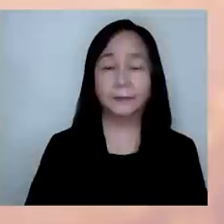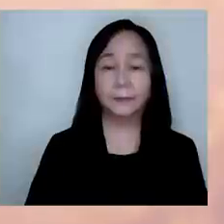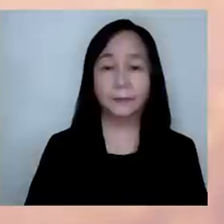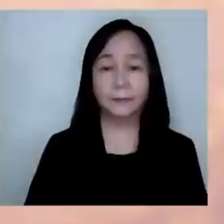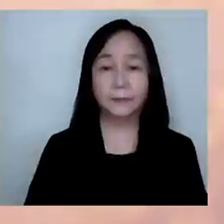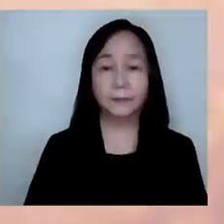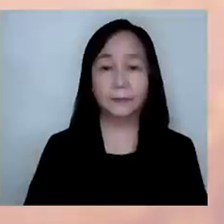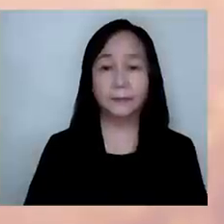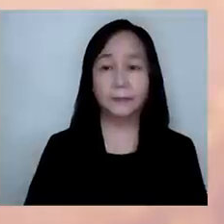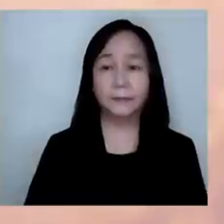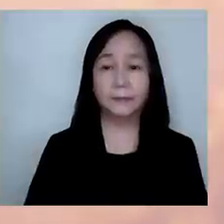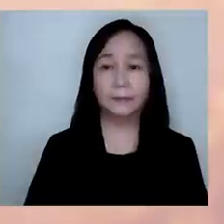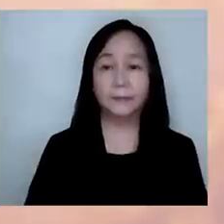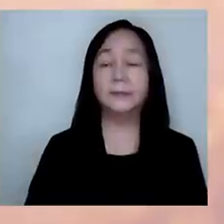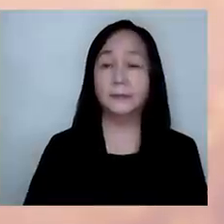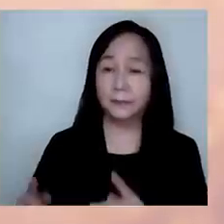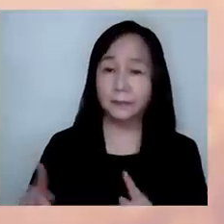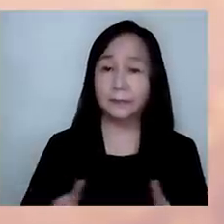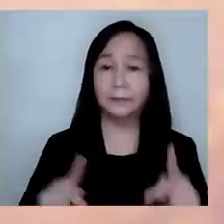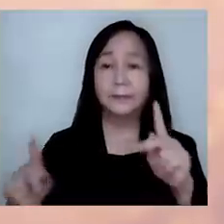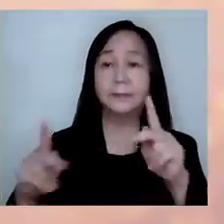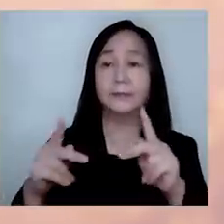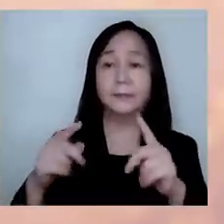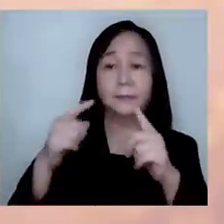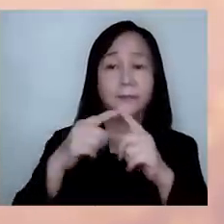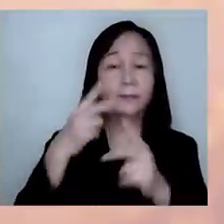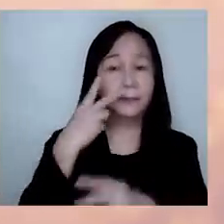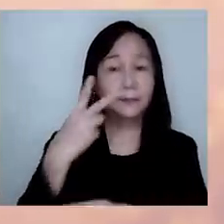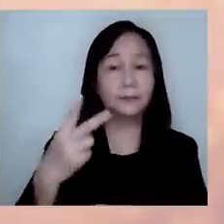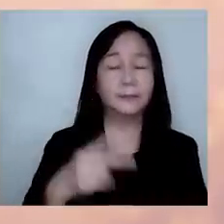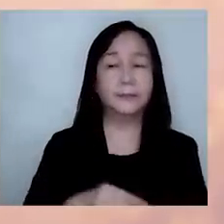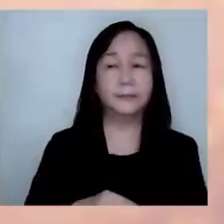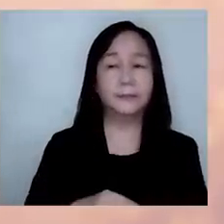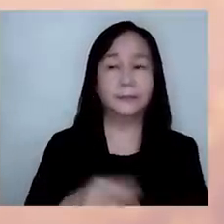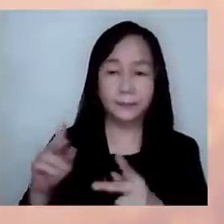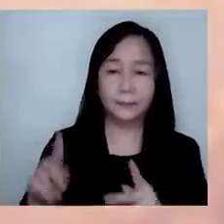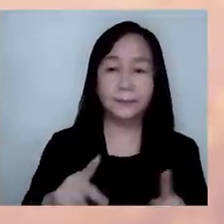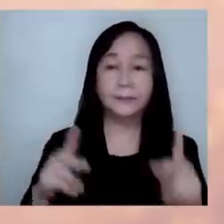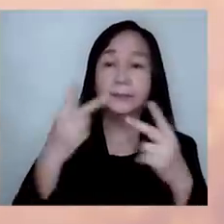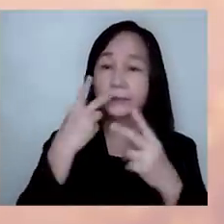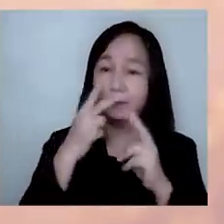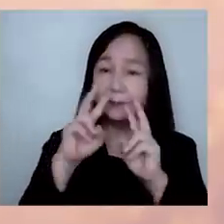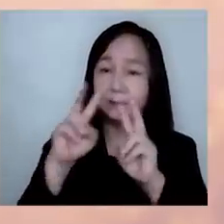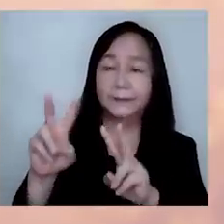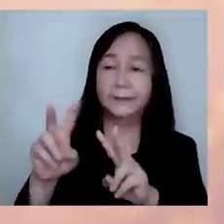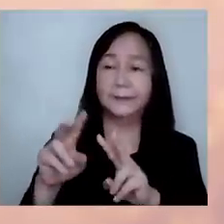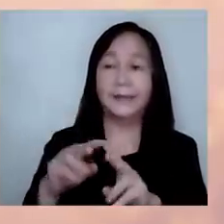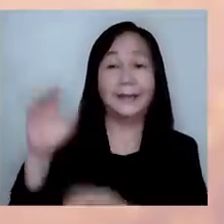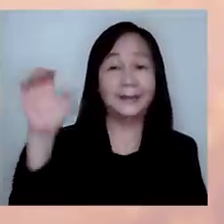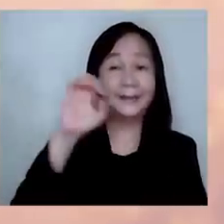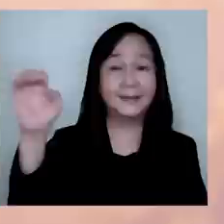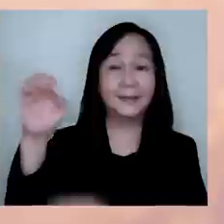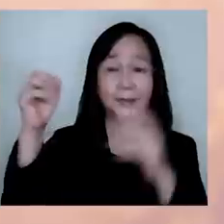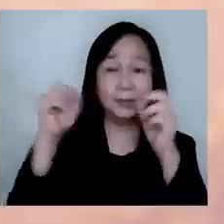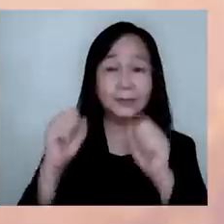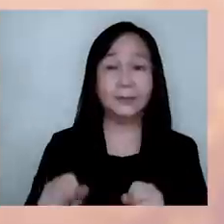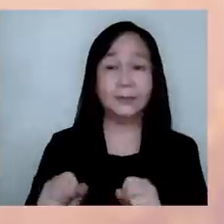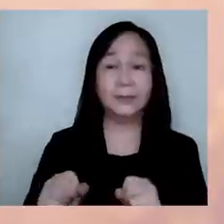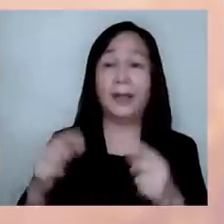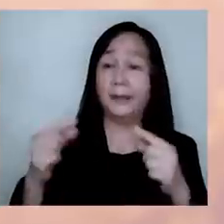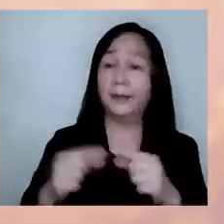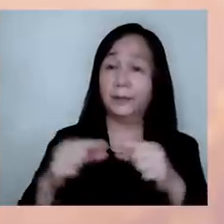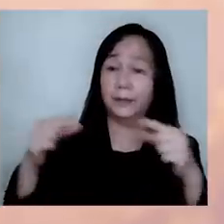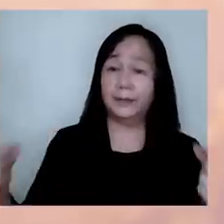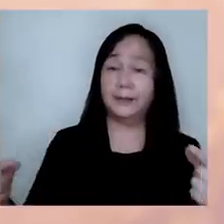the paths to sight the paths to seeing the Easter season is a great